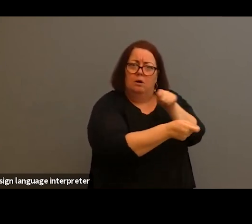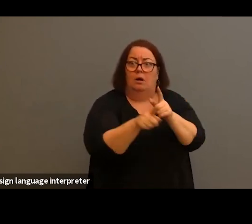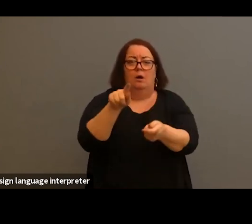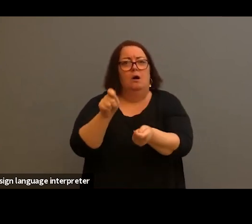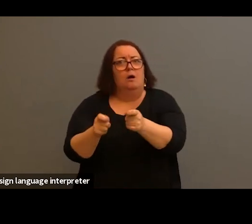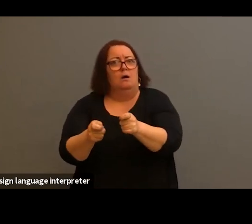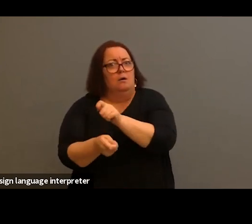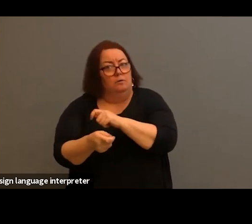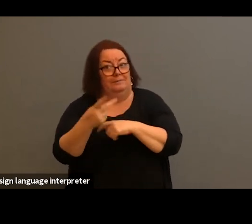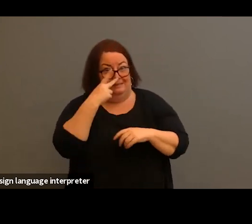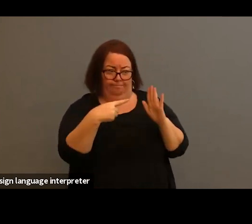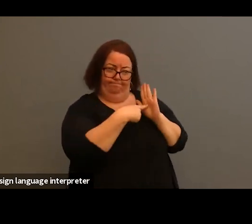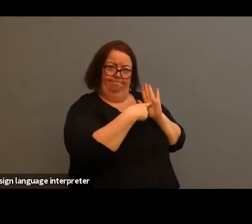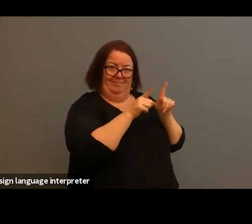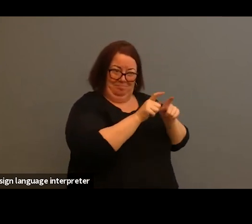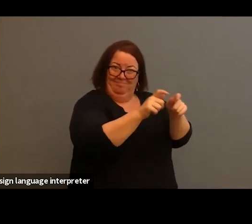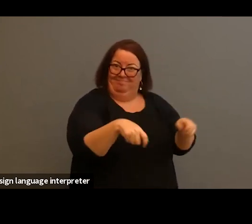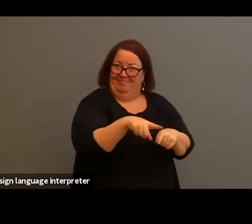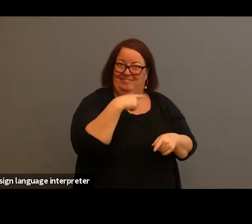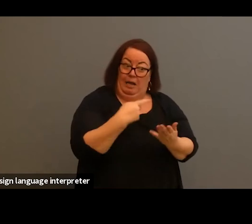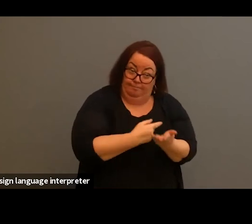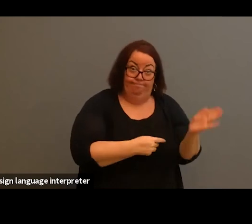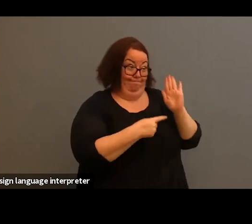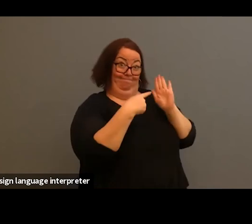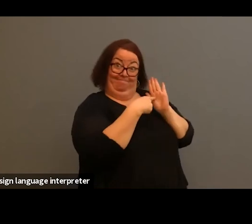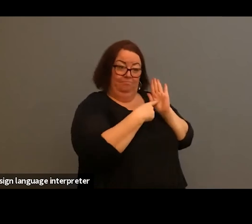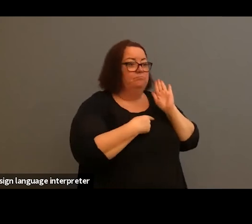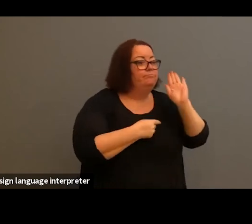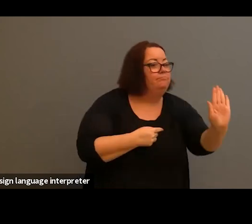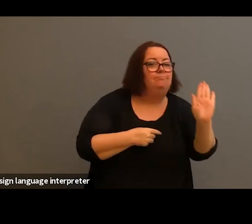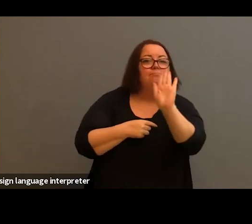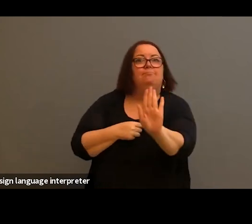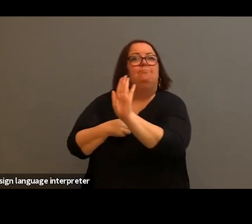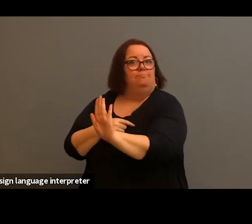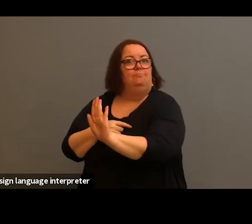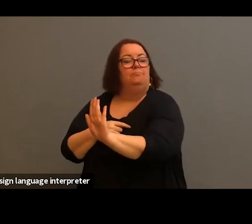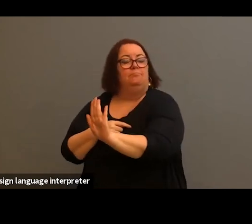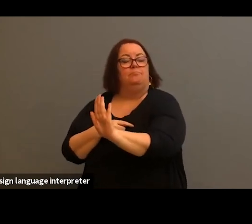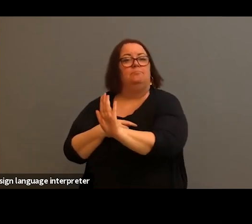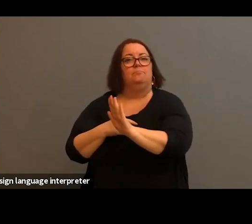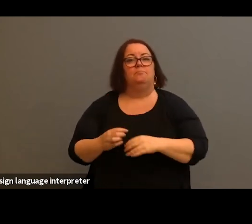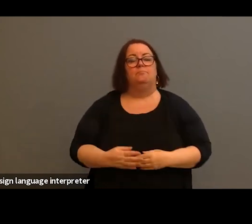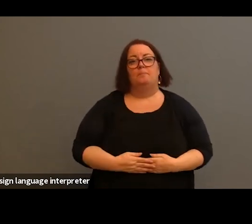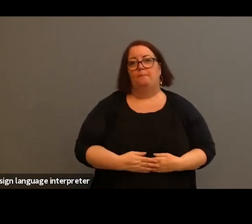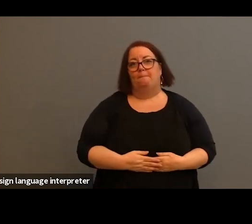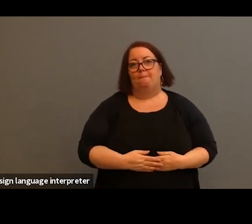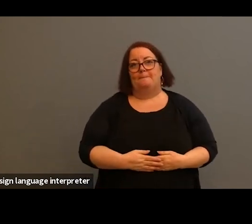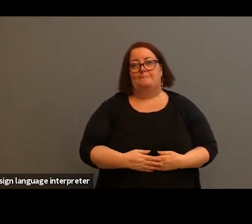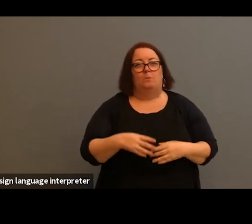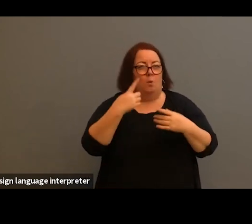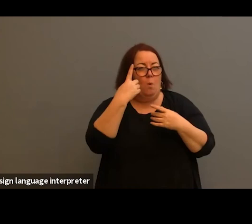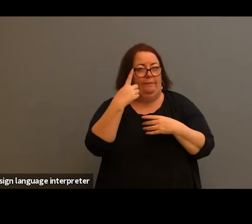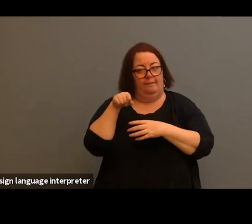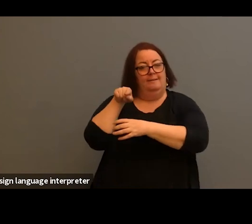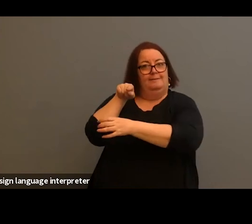now. Two final elements or areas. One is about the EU leading by example, and